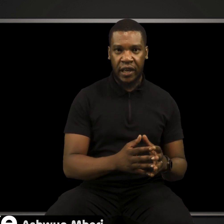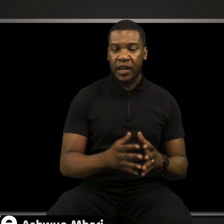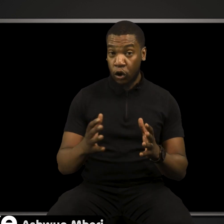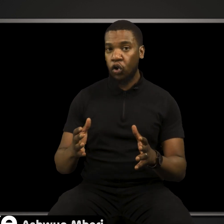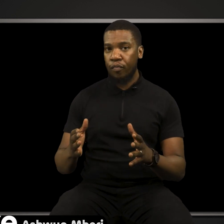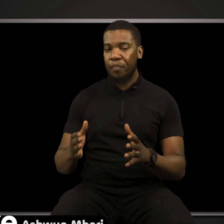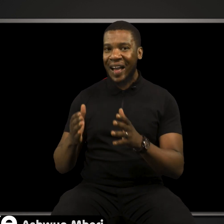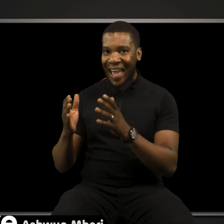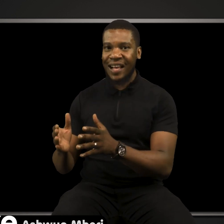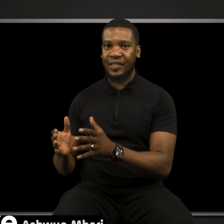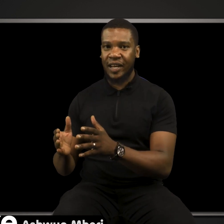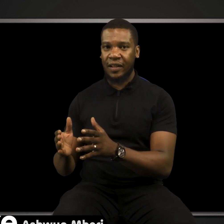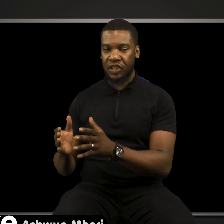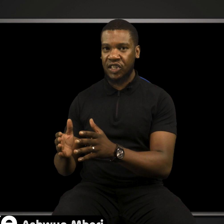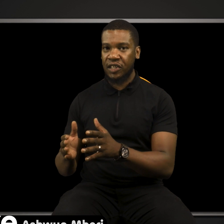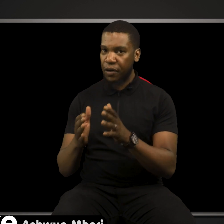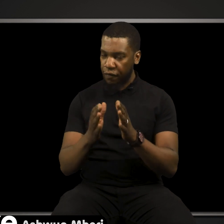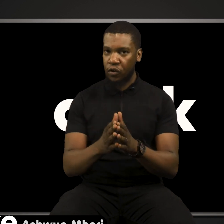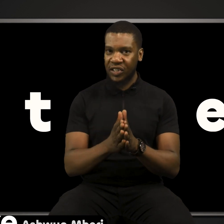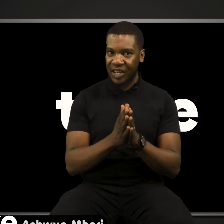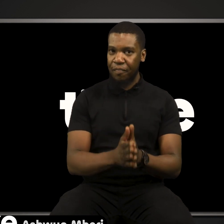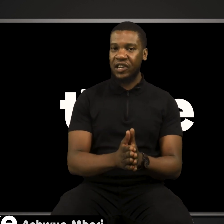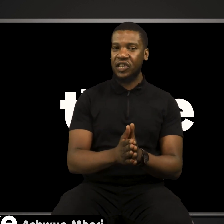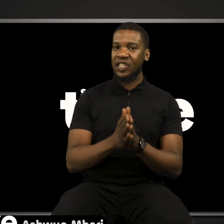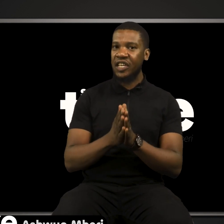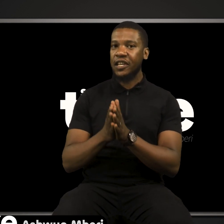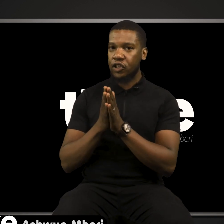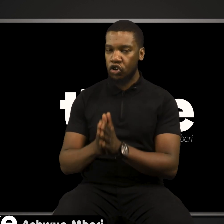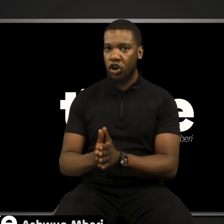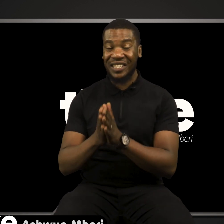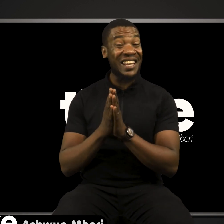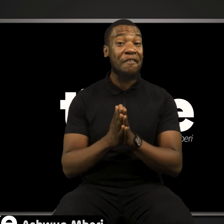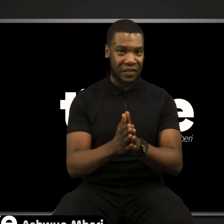passing. Nangolo Mbumba has taken the seat, but of course, he emphasizes